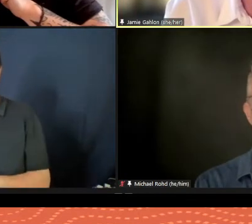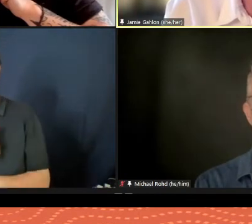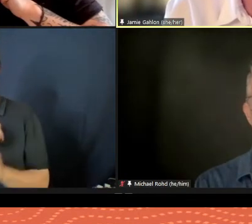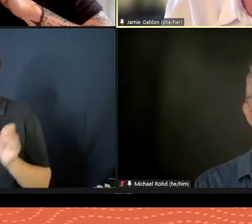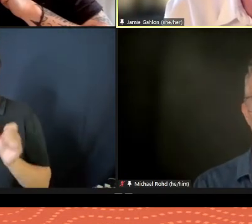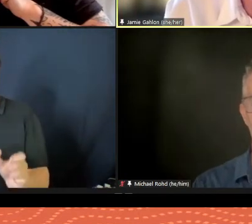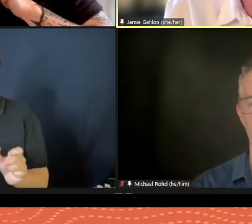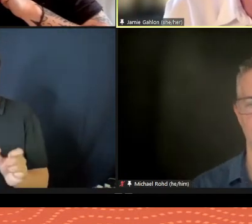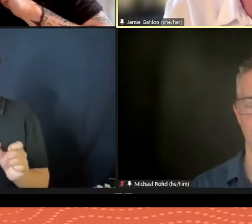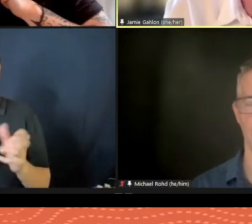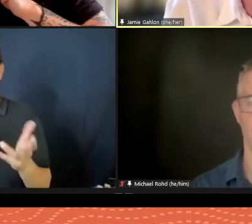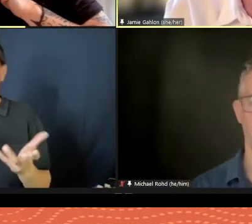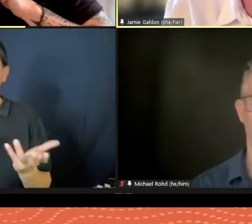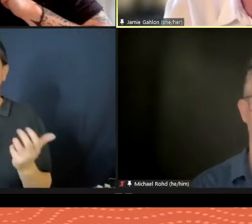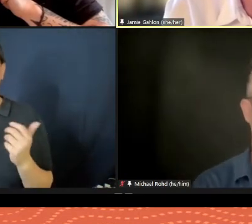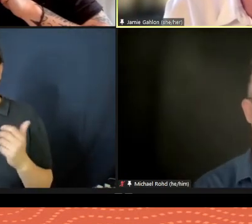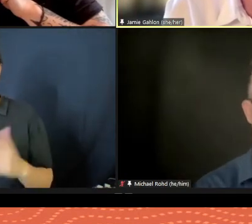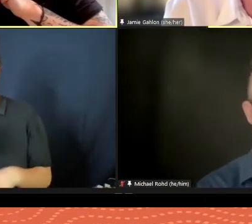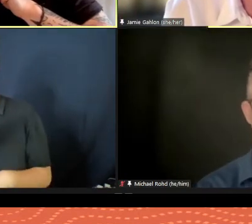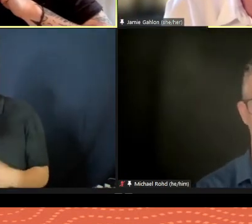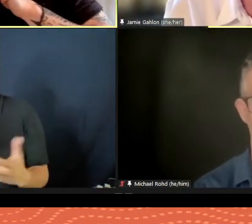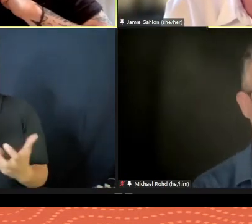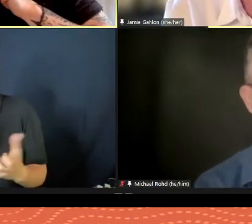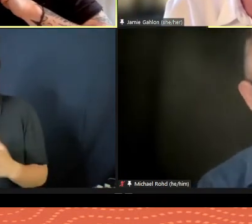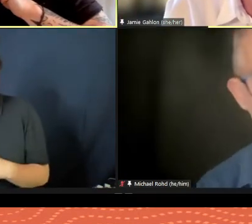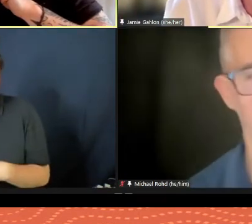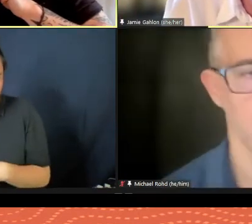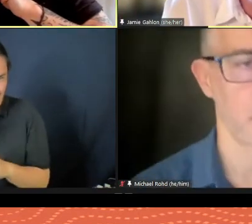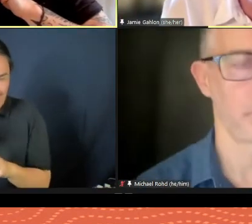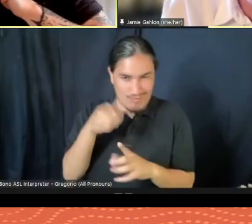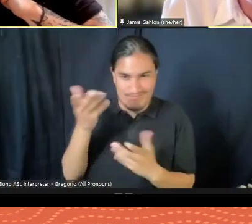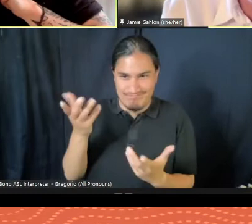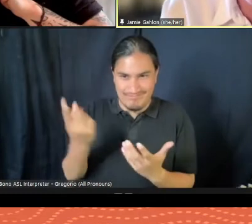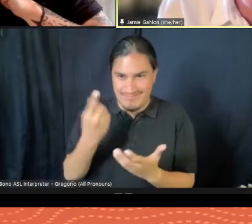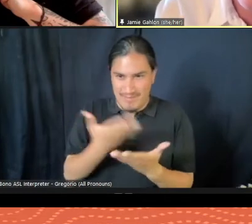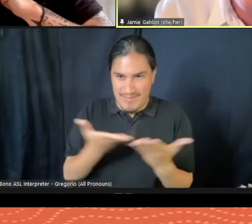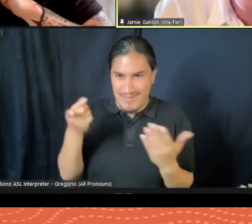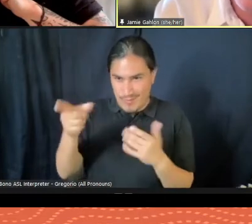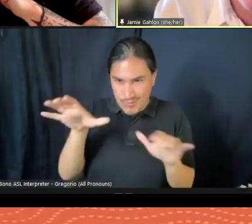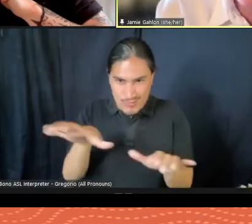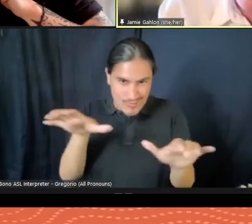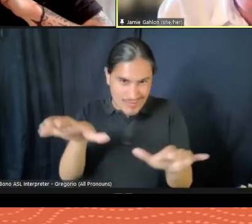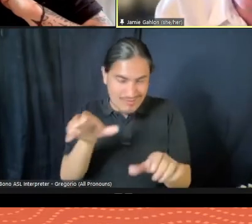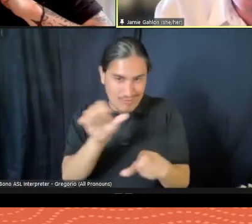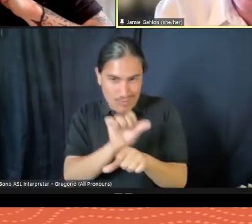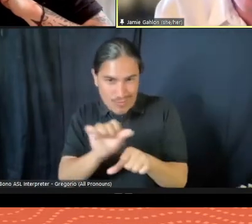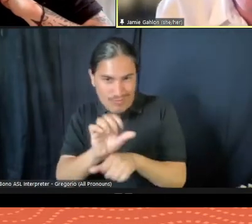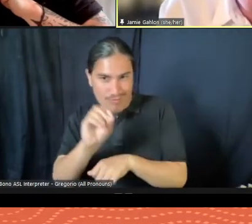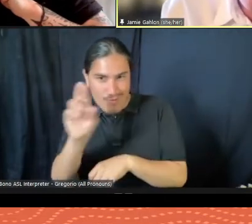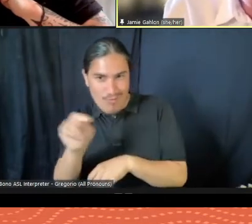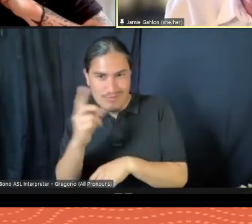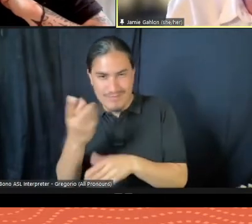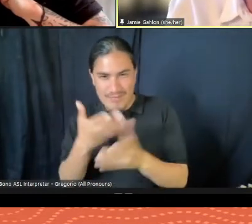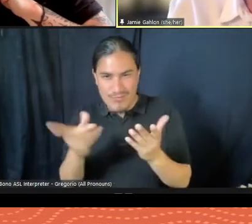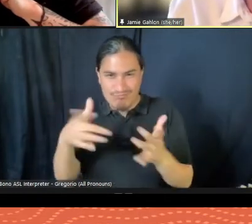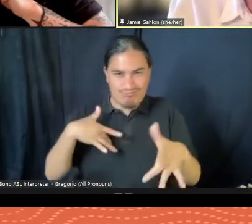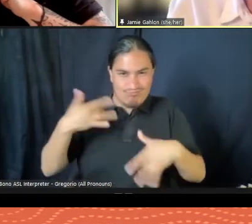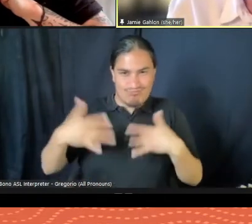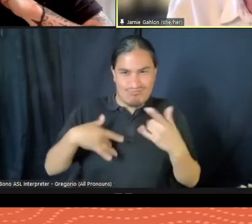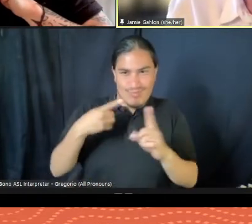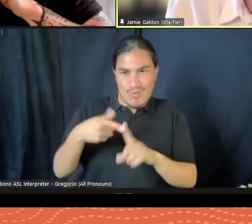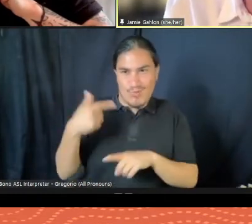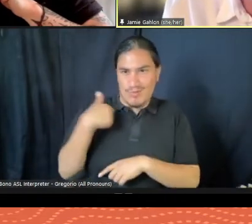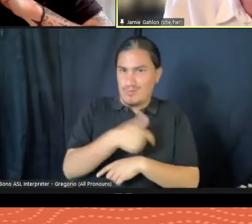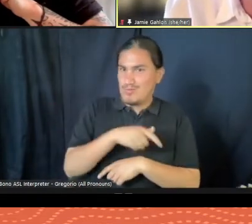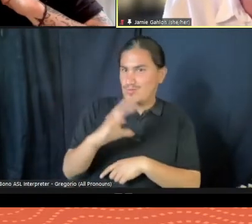move on, I'd love to hear a little bit about something that you're working on or excited about that we should